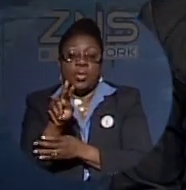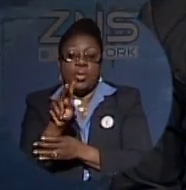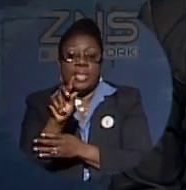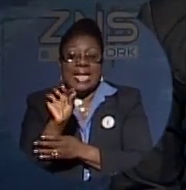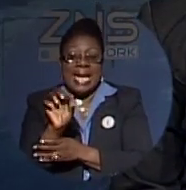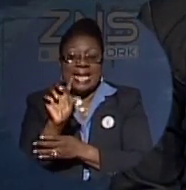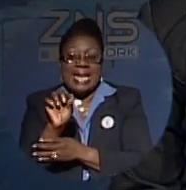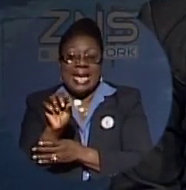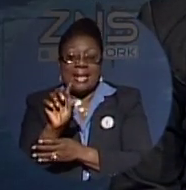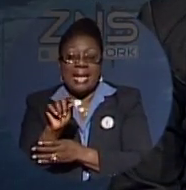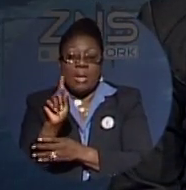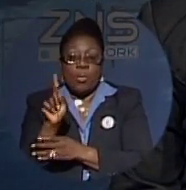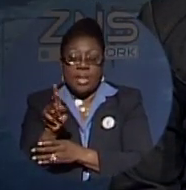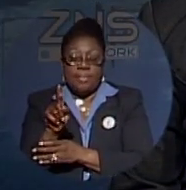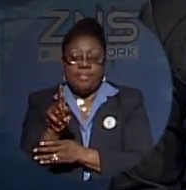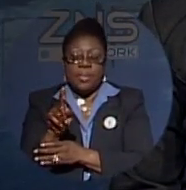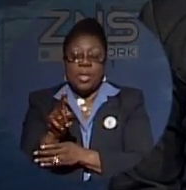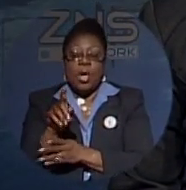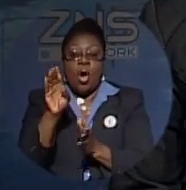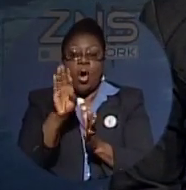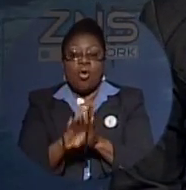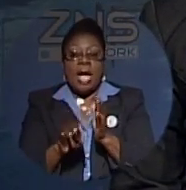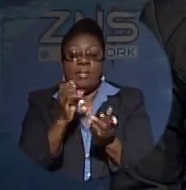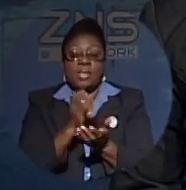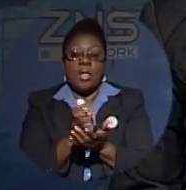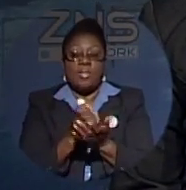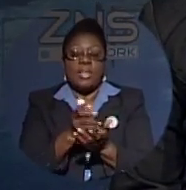502-9910. Crime Stoppers, 328 Tips,